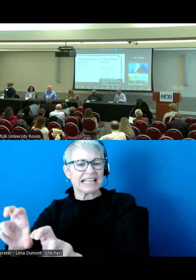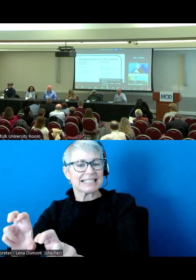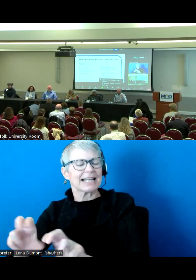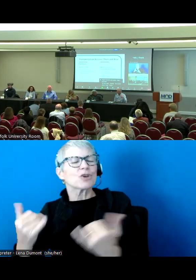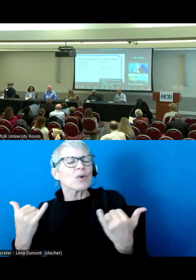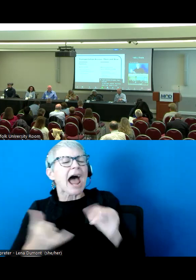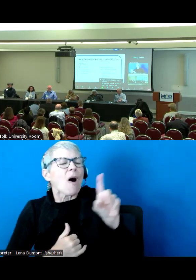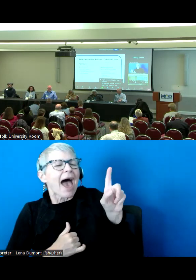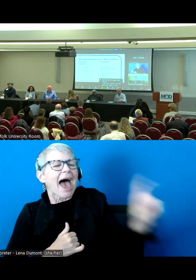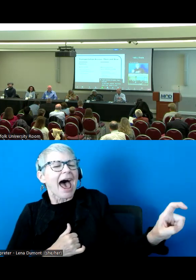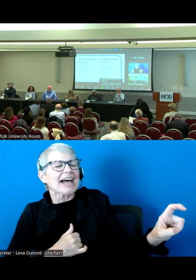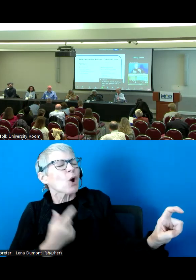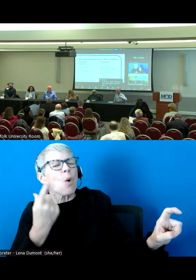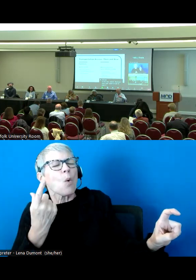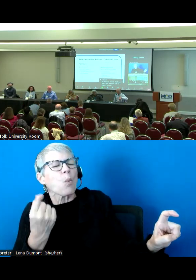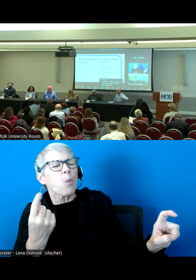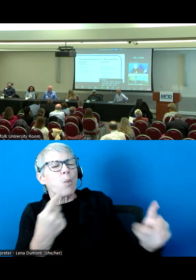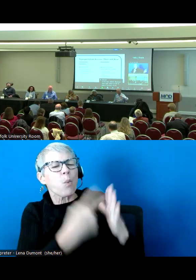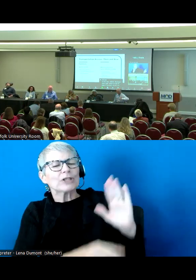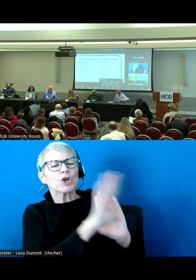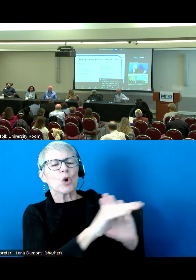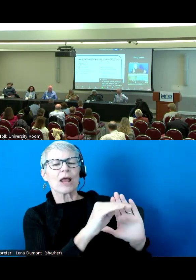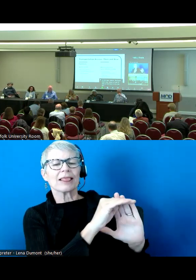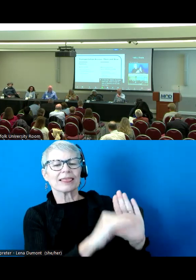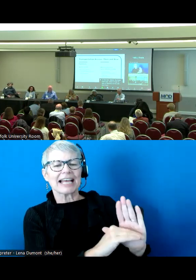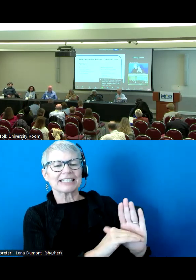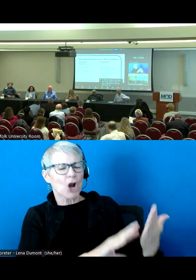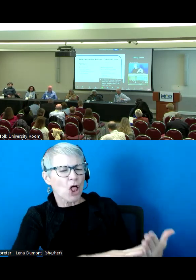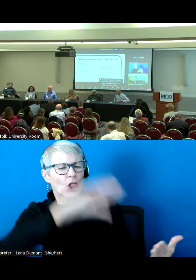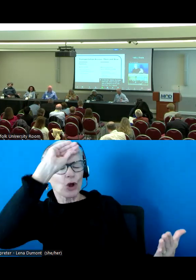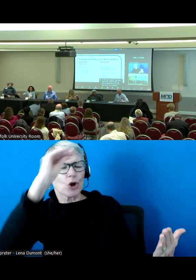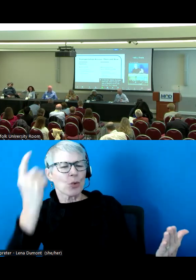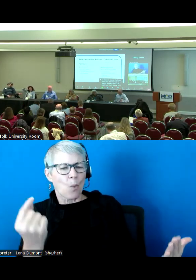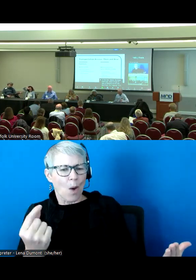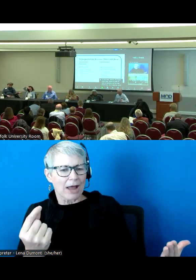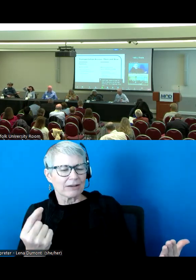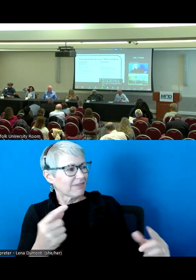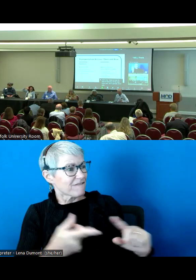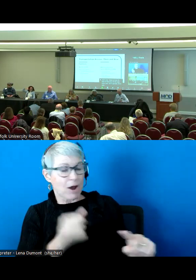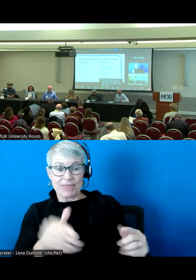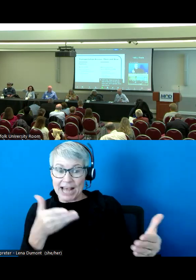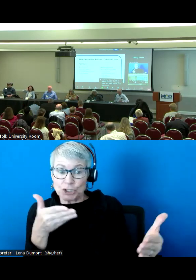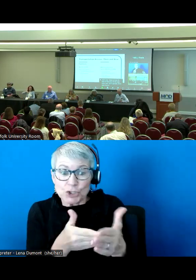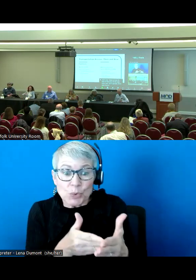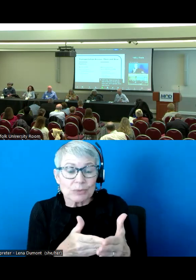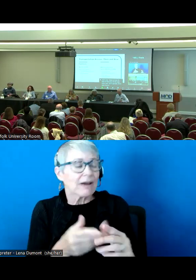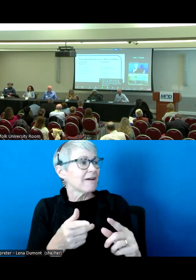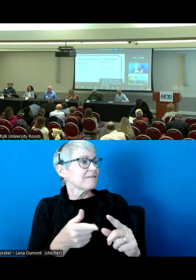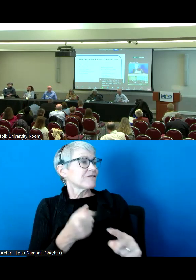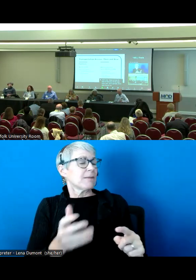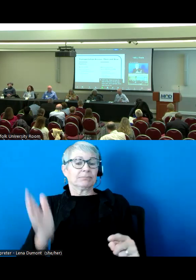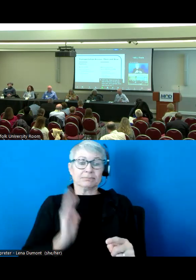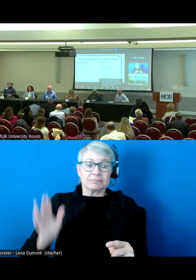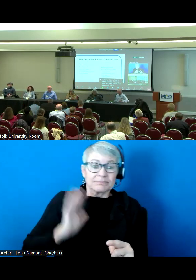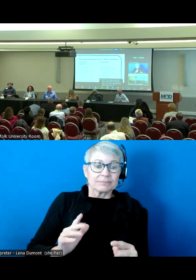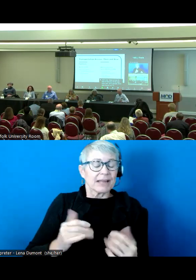of advocacy on this case and in your life in general, which goes beyond just this profound settlement?